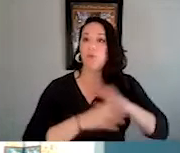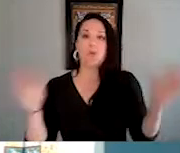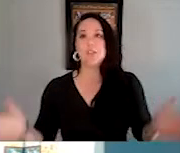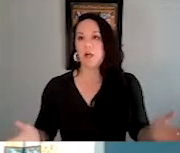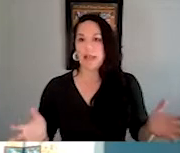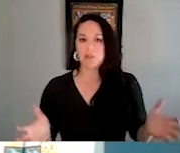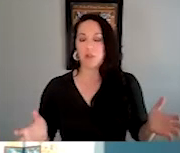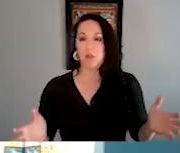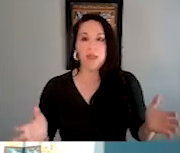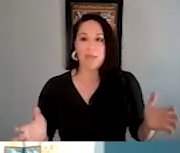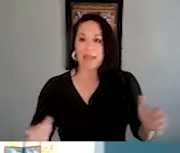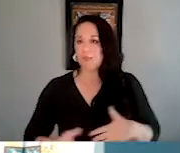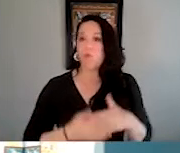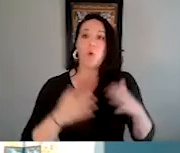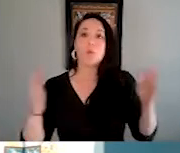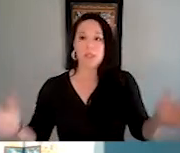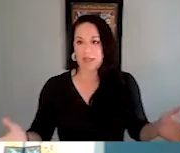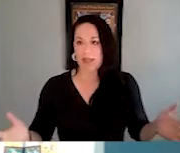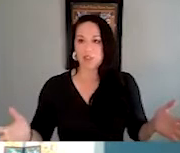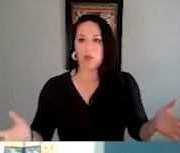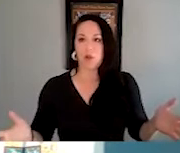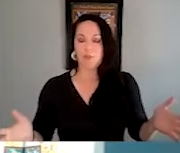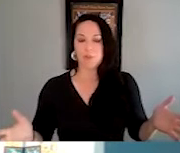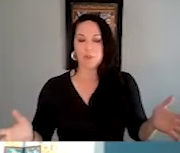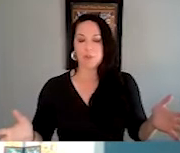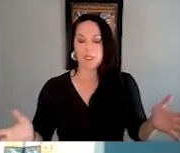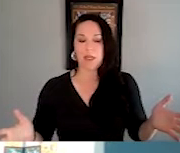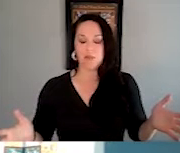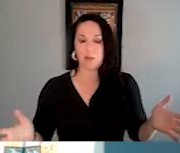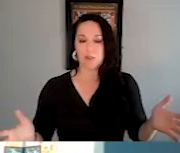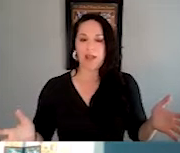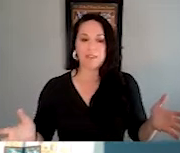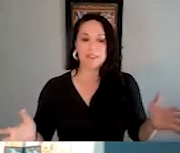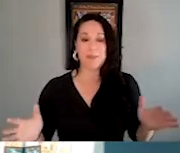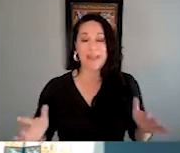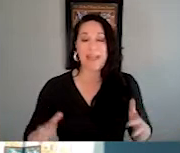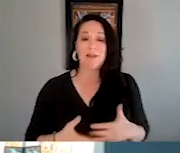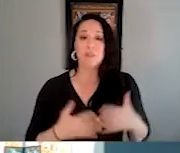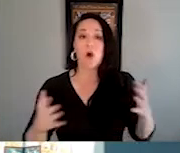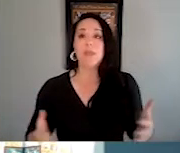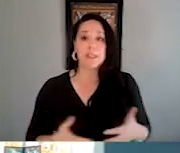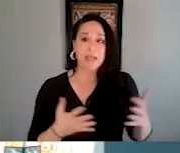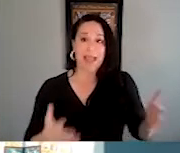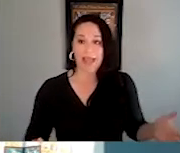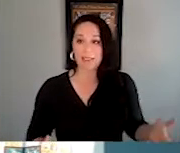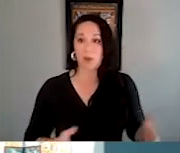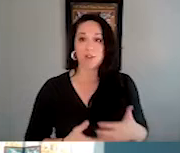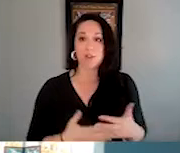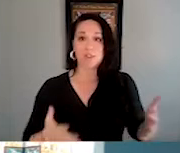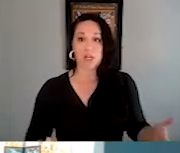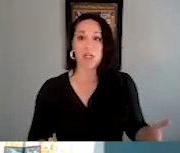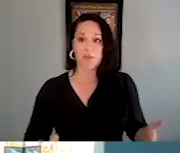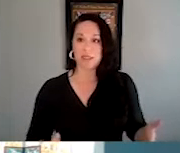happened before we saw national bans, before we saw that national prescription drug prescribing system. And it was all because we had